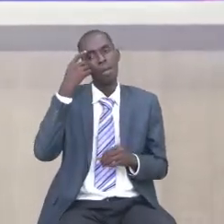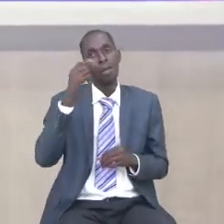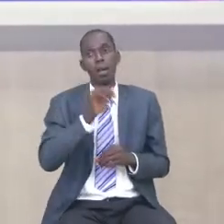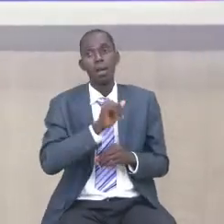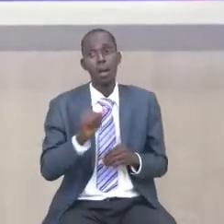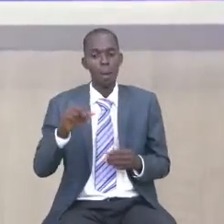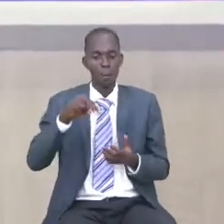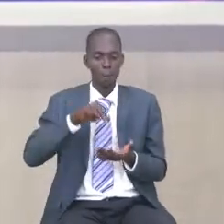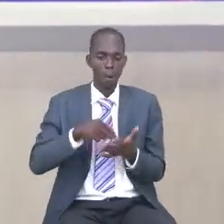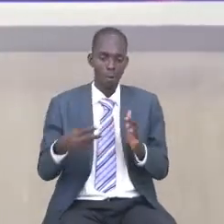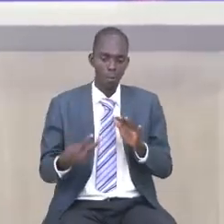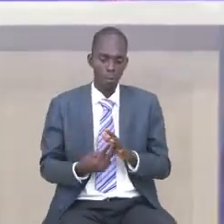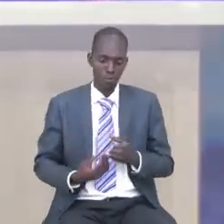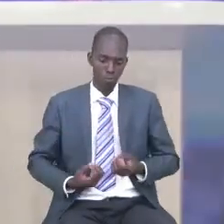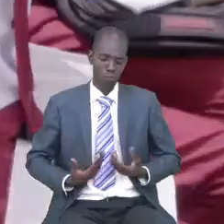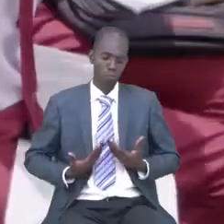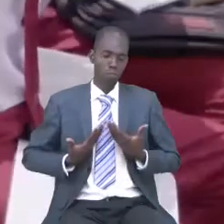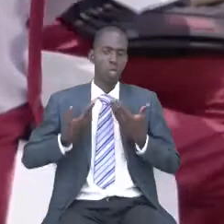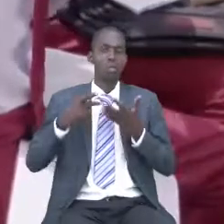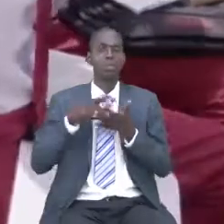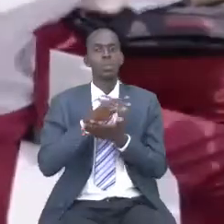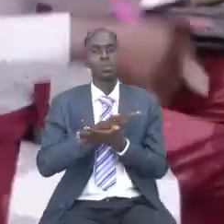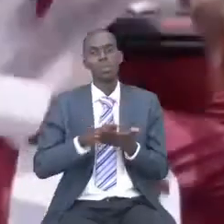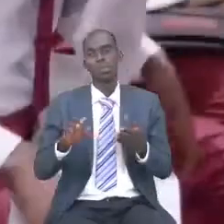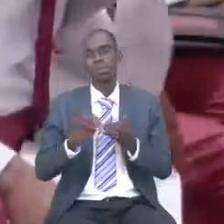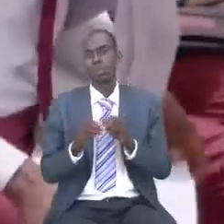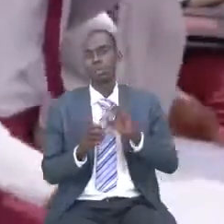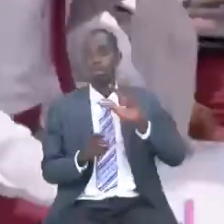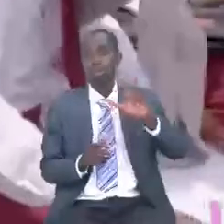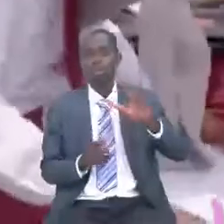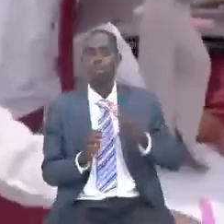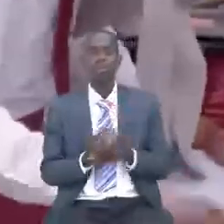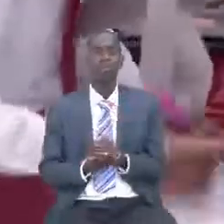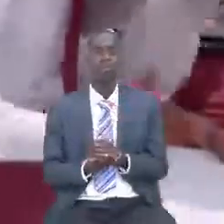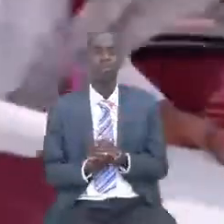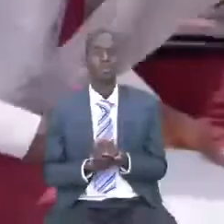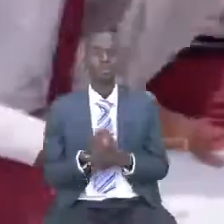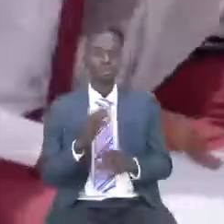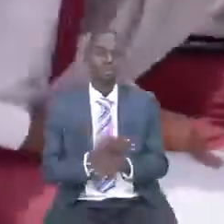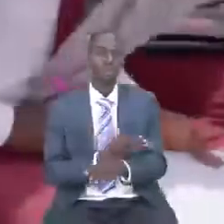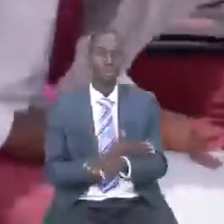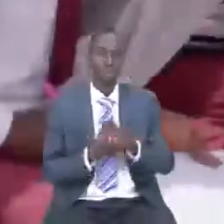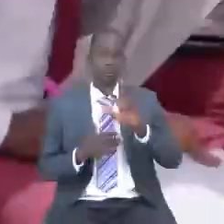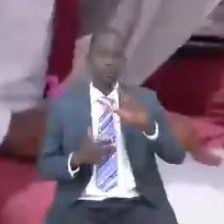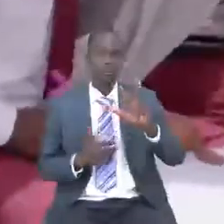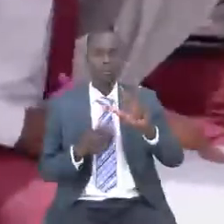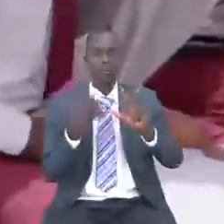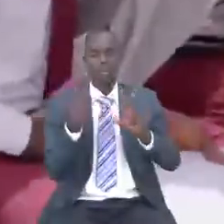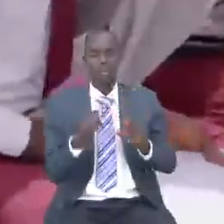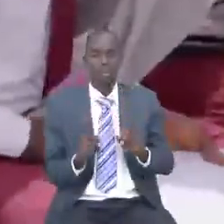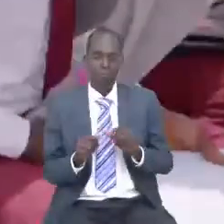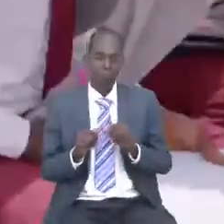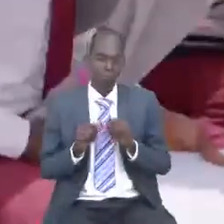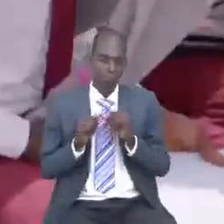purpose-driven purity. I come to number three here. Number three here is the perseverance